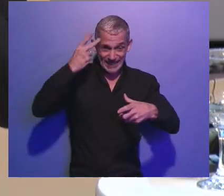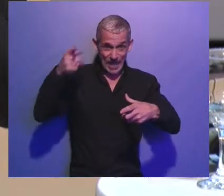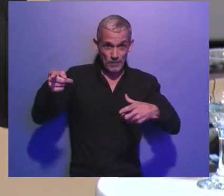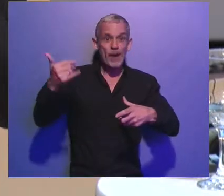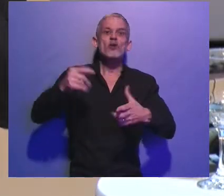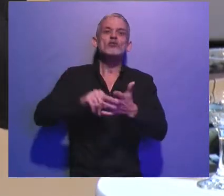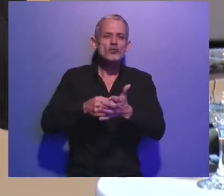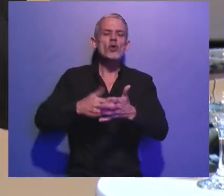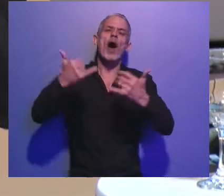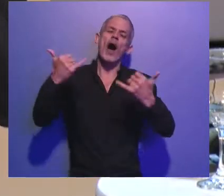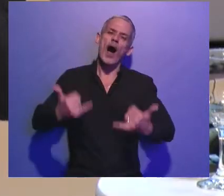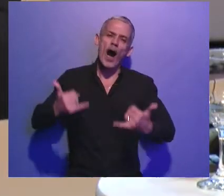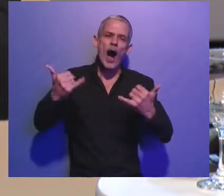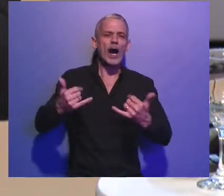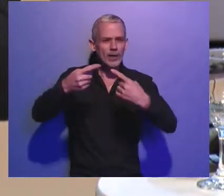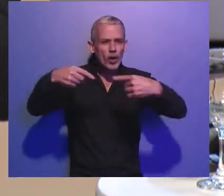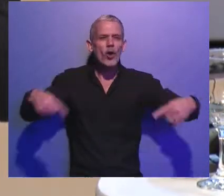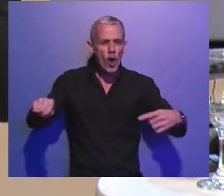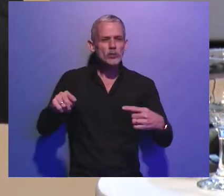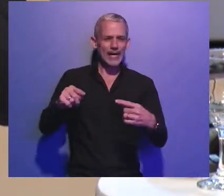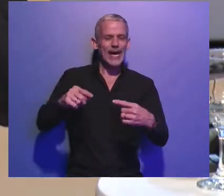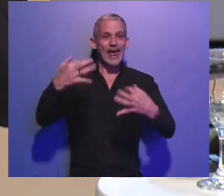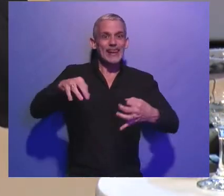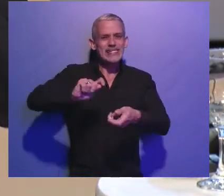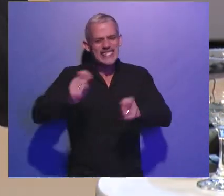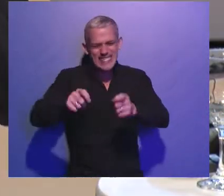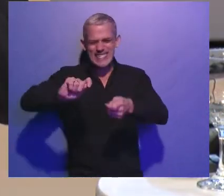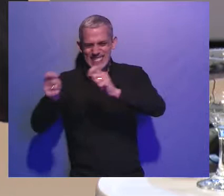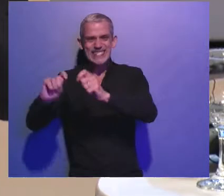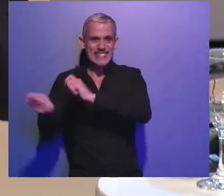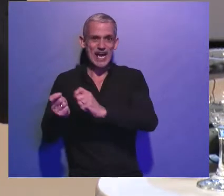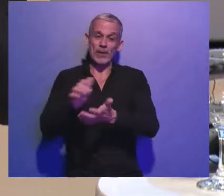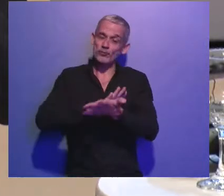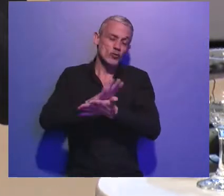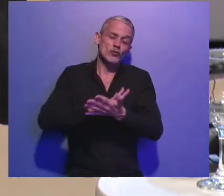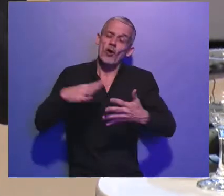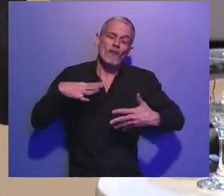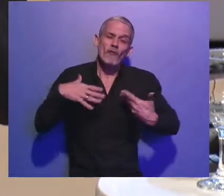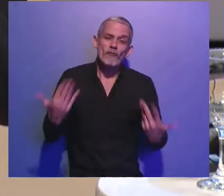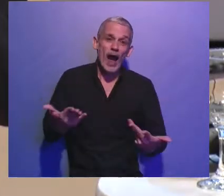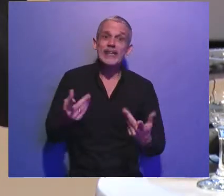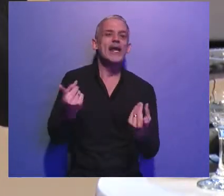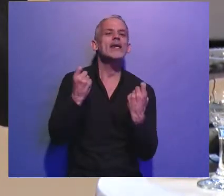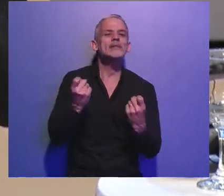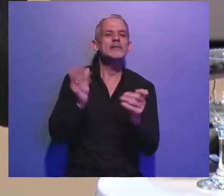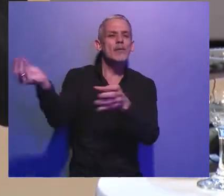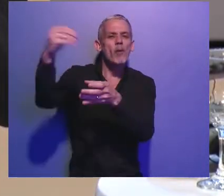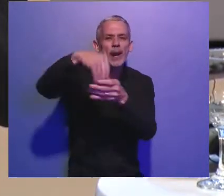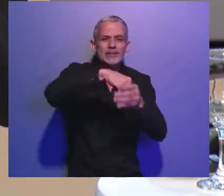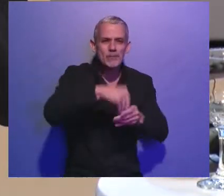that are very difficult to overcome without citizens' participation. During the previous months of this